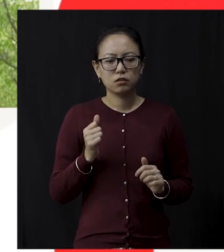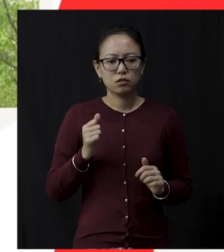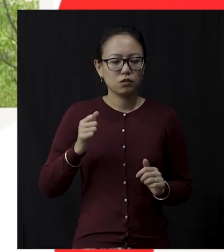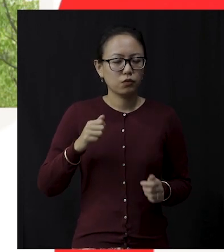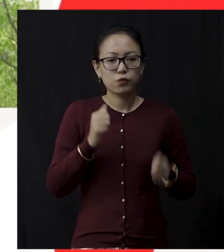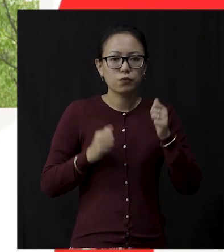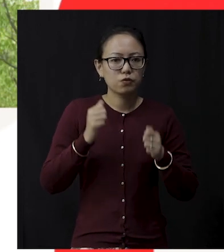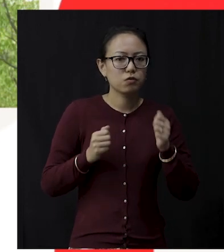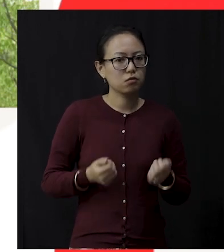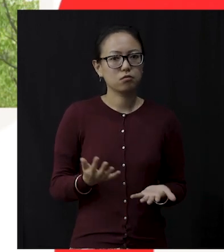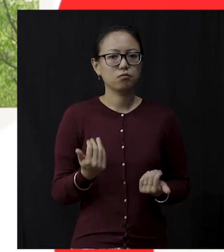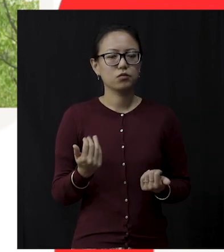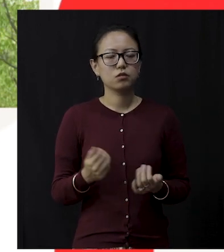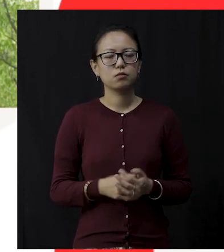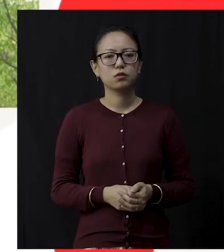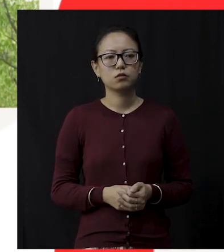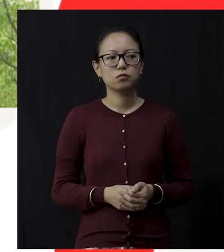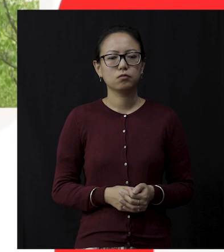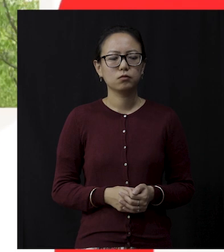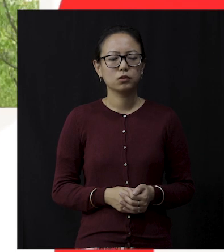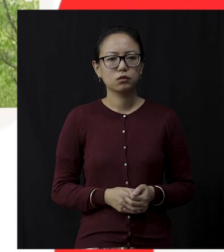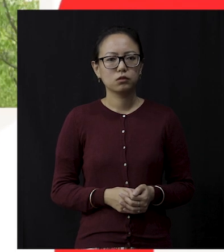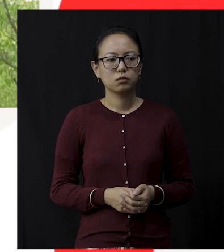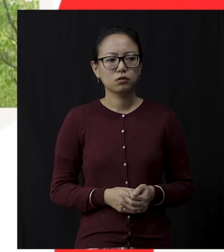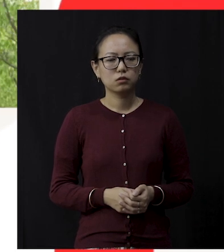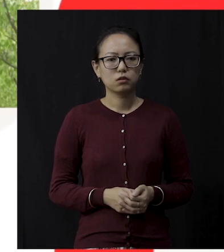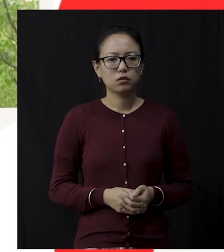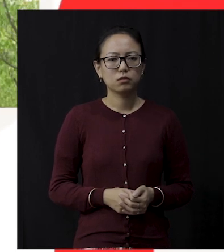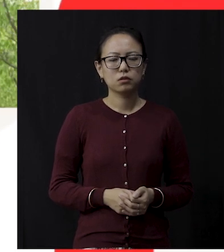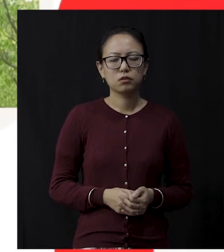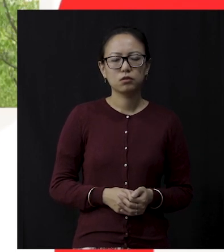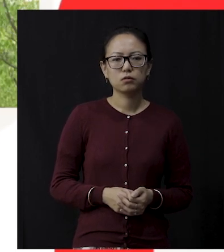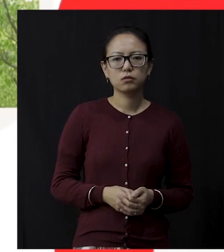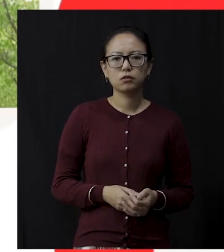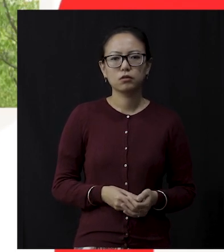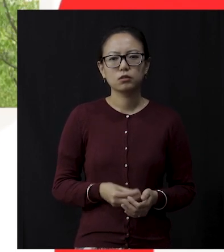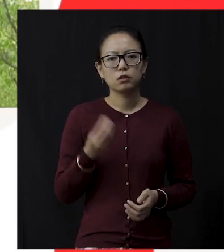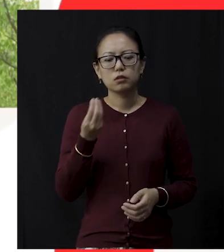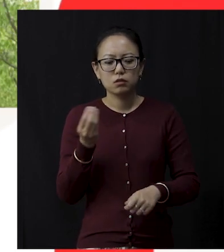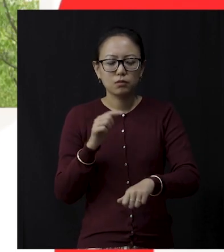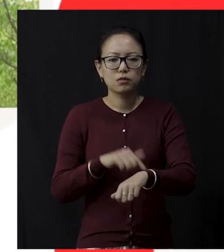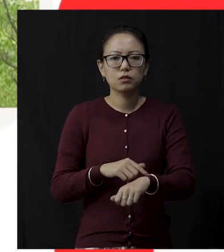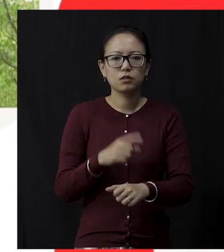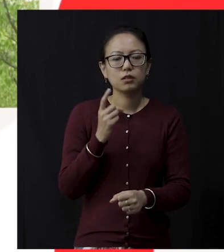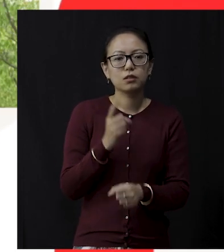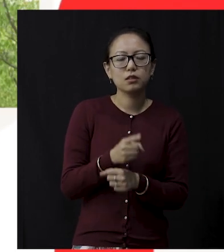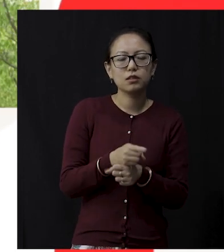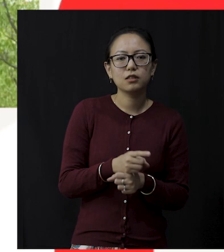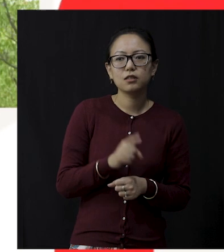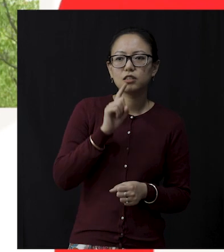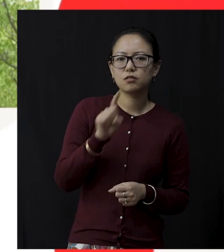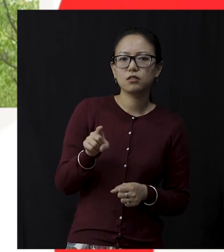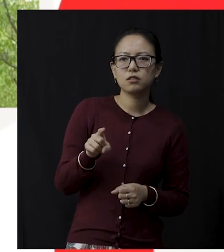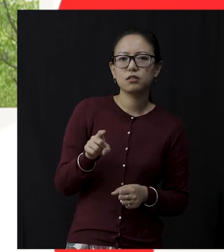So sometimes teacher says like in school, teacher often take example of cheetah, right? In sports and